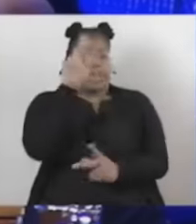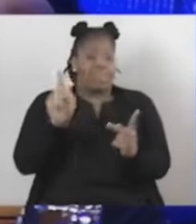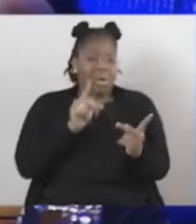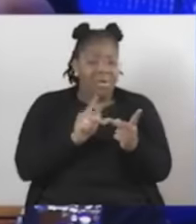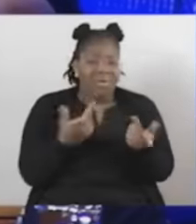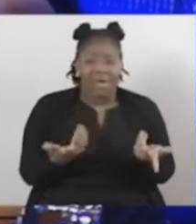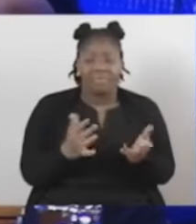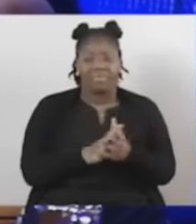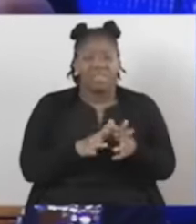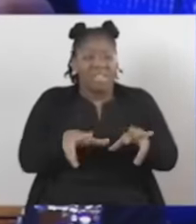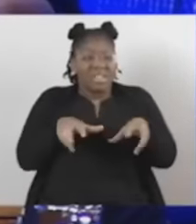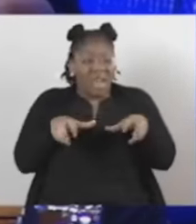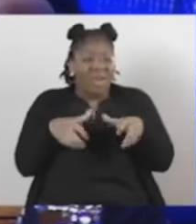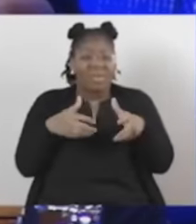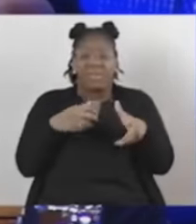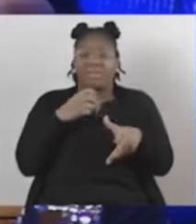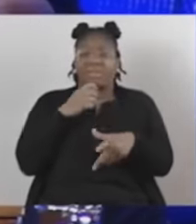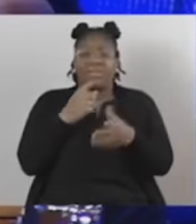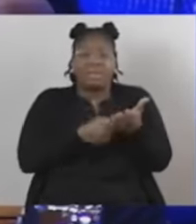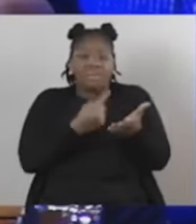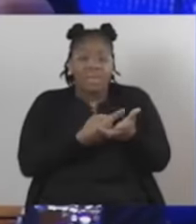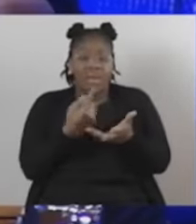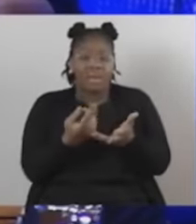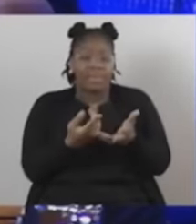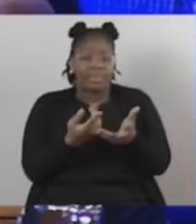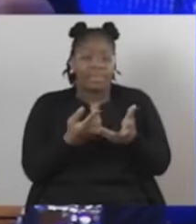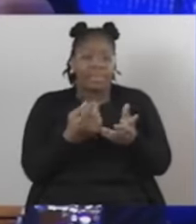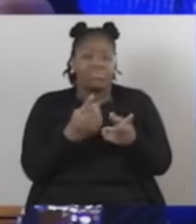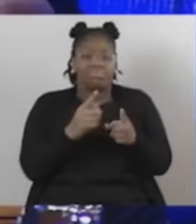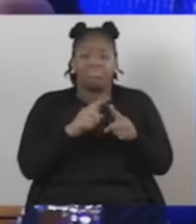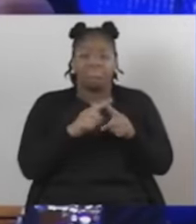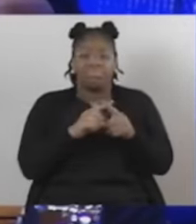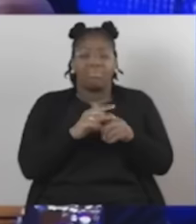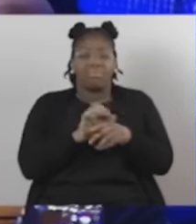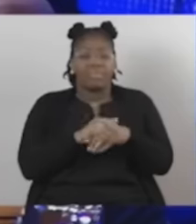Selfish ambition, overconfidence, maybe even some would suggest it's arrogance.